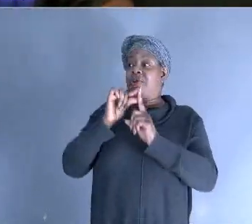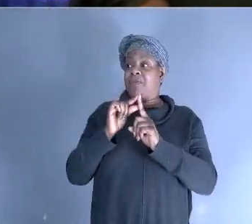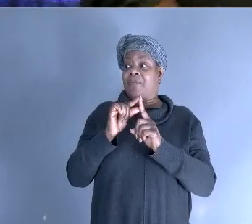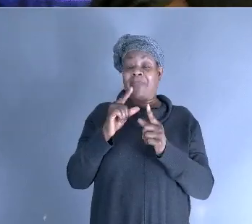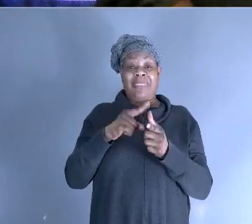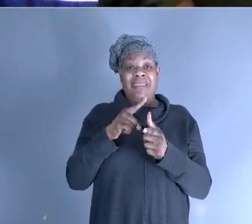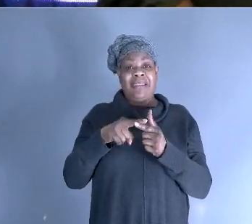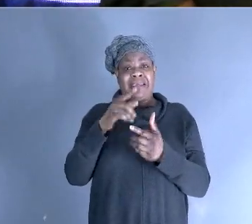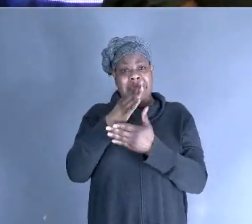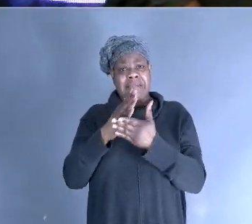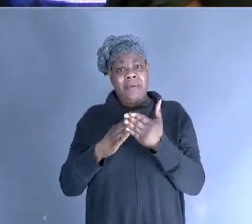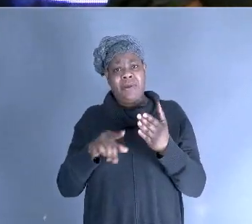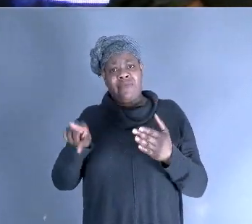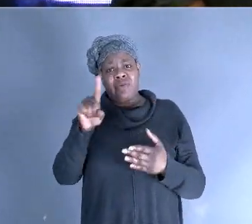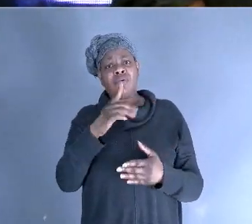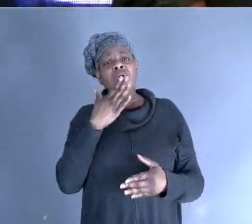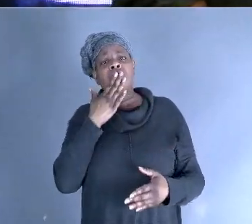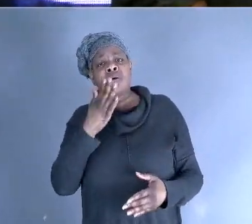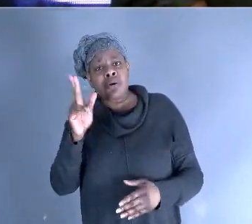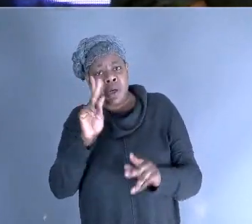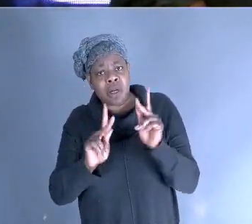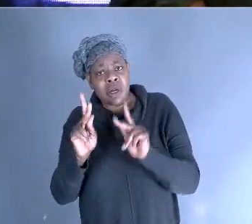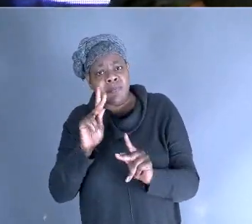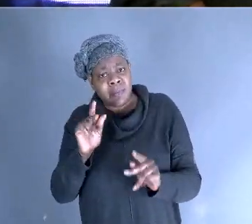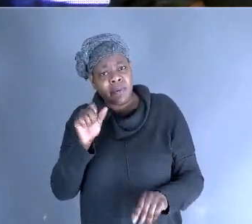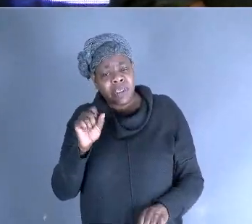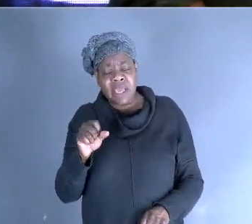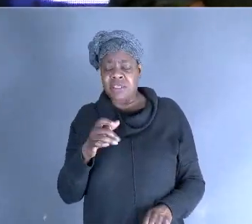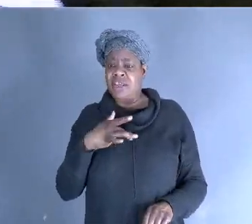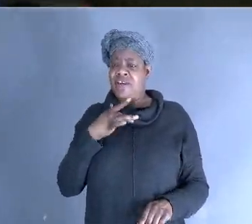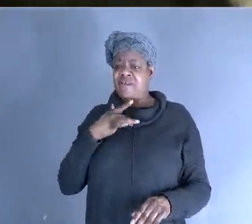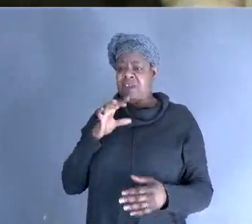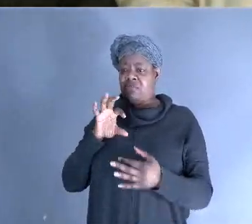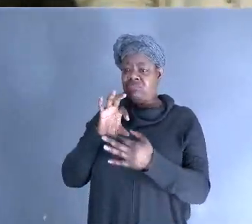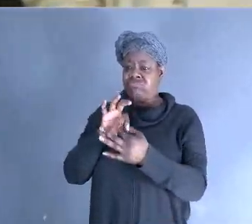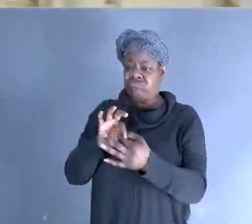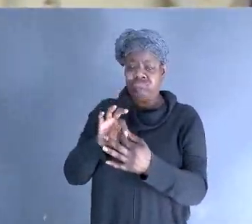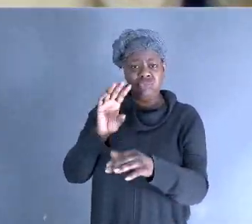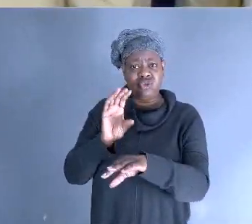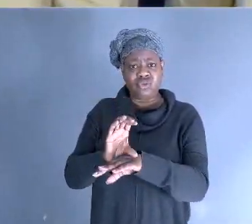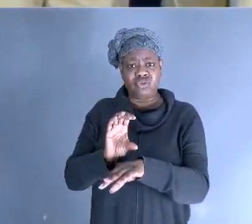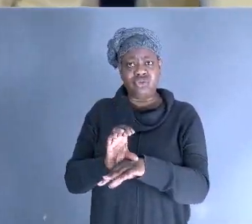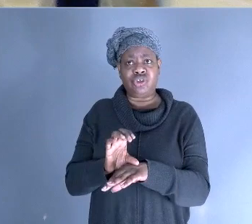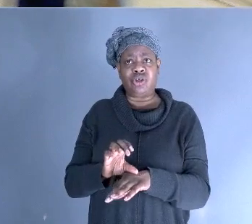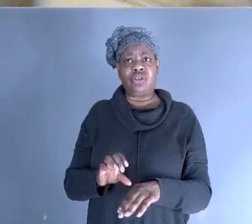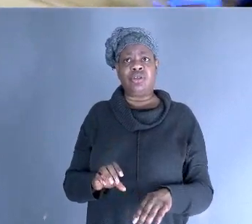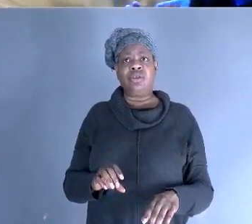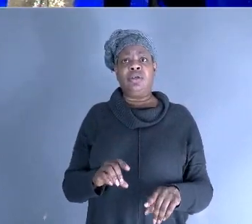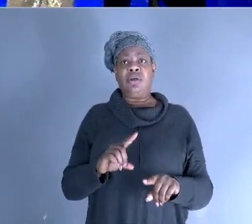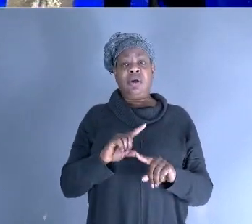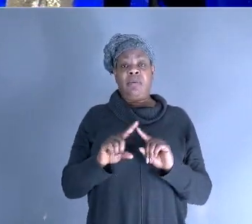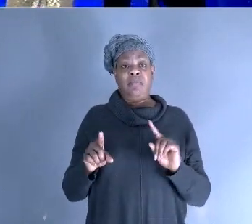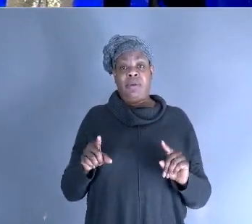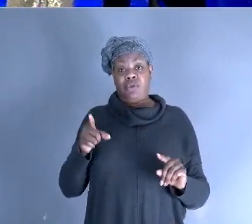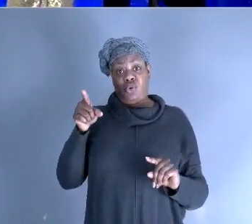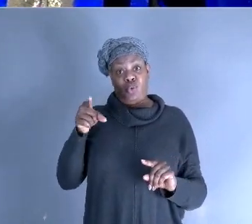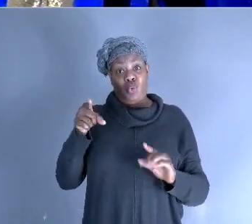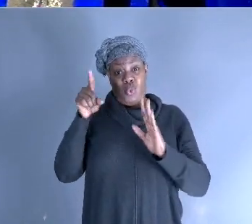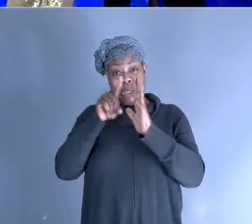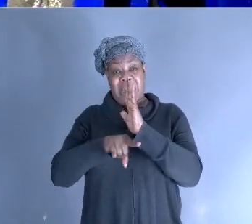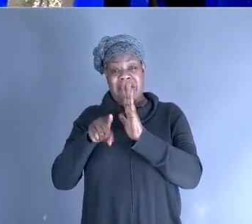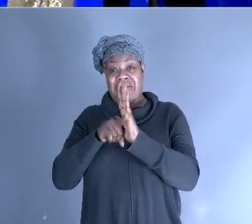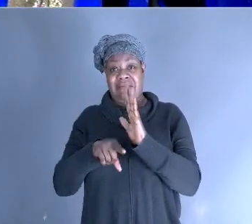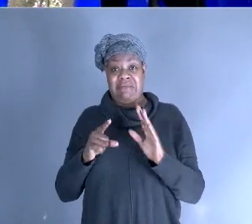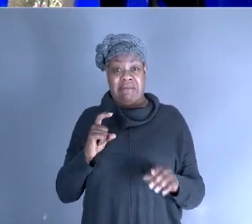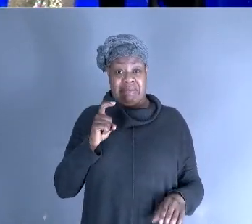that are good people, feel connected to the church, but you have decided to listen to the voice of the 10. Oh, no, no,